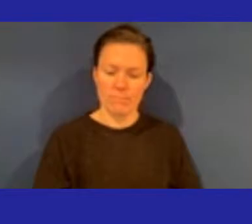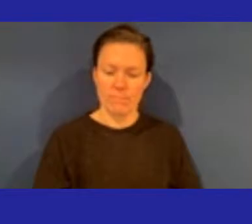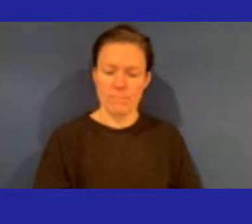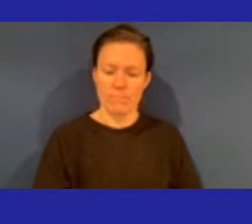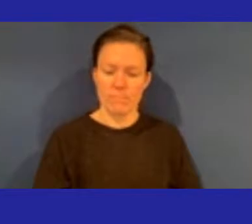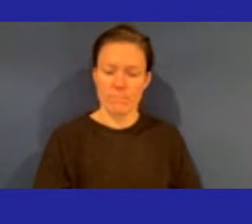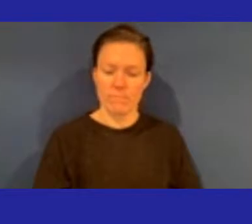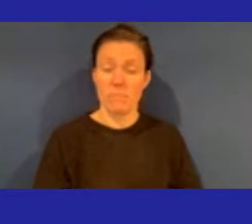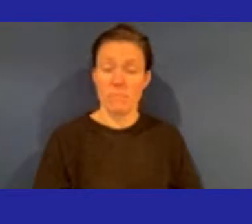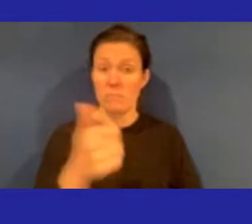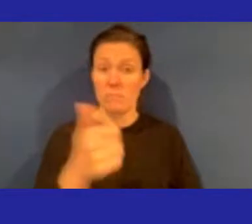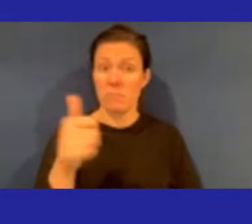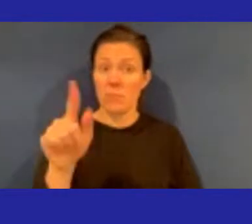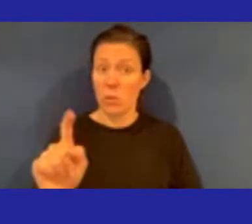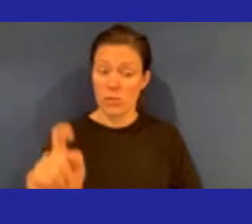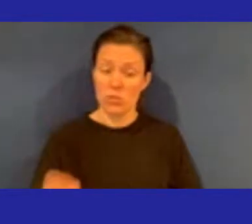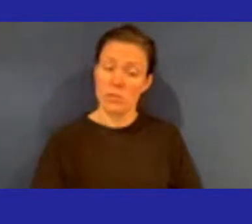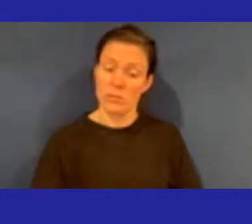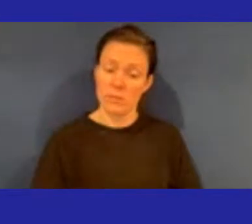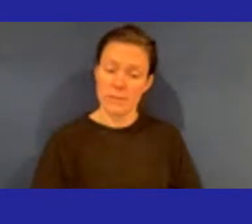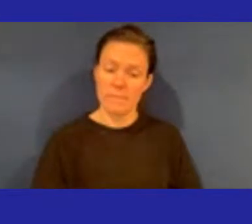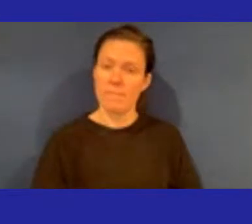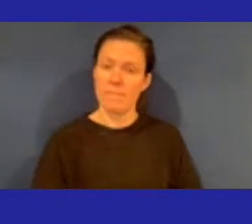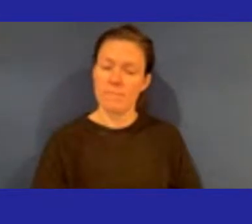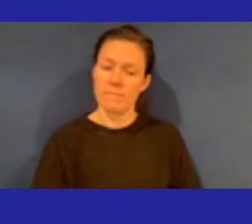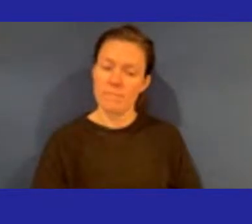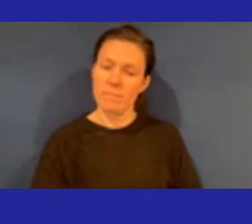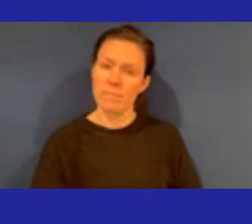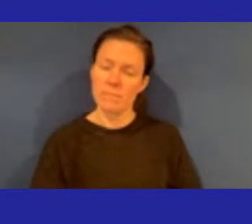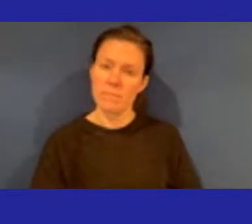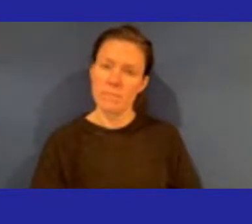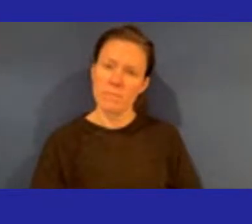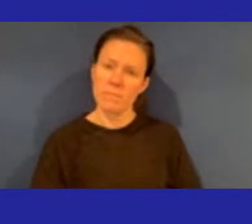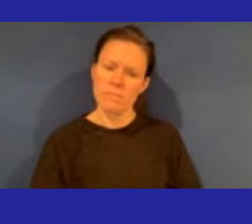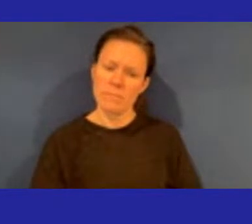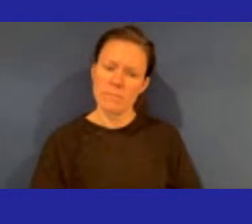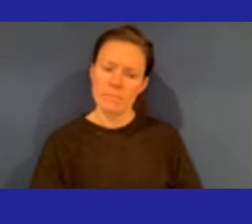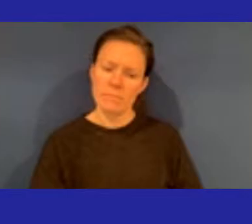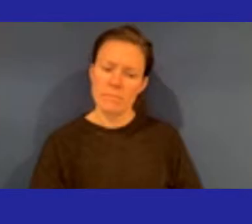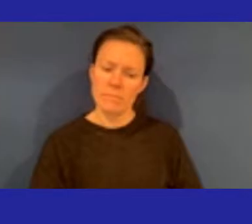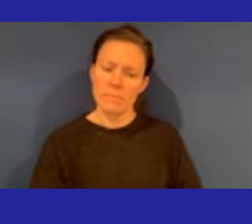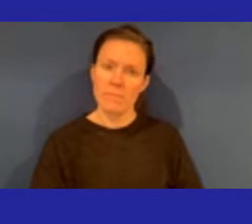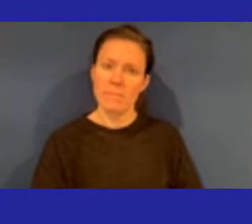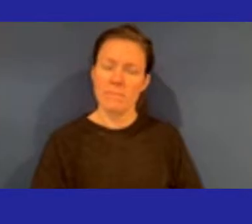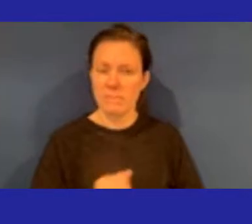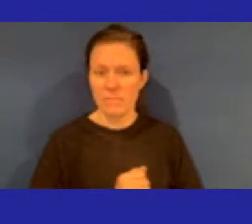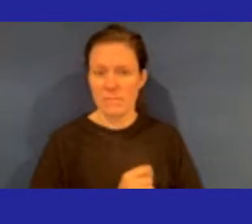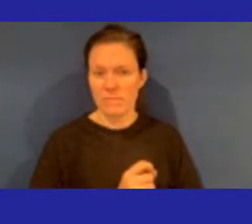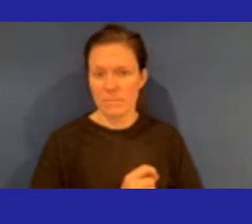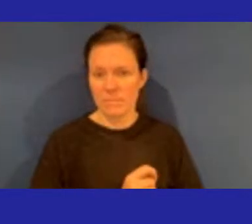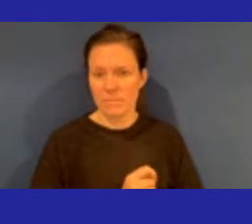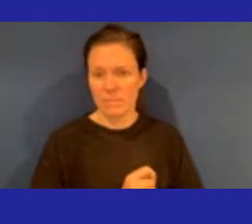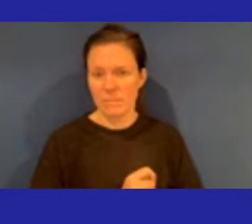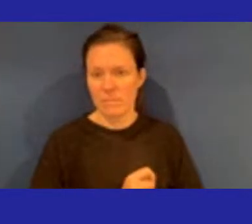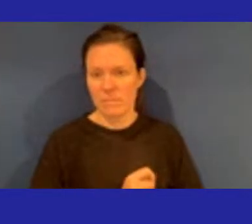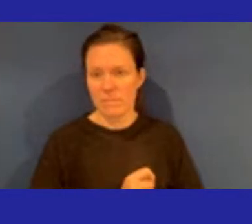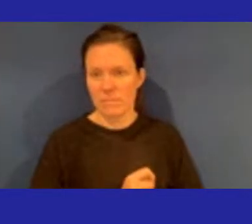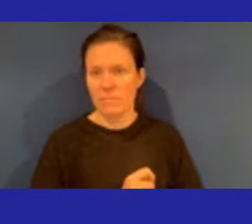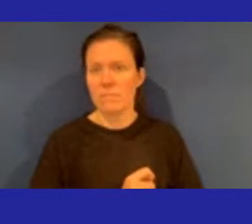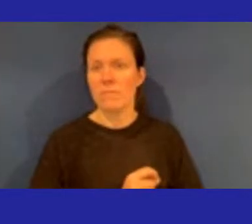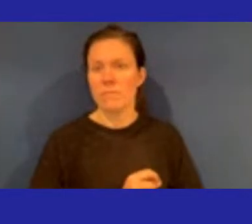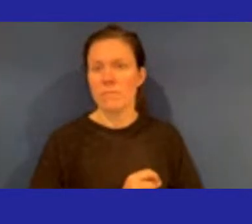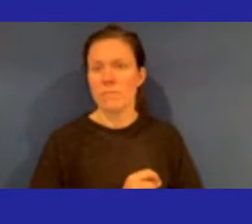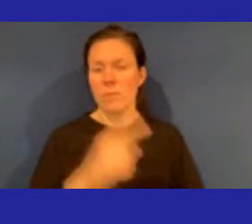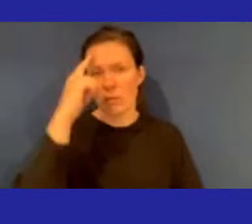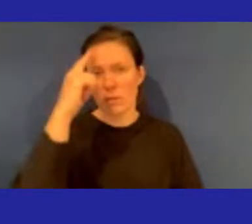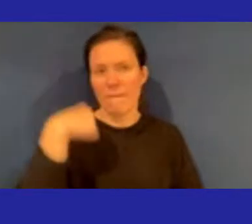Katz? Karen Sahilier? Awesome report. Thank you. I learned a lot today. Mr. Rodriguez? So for me, I've